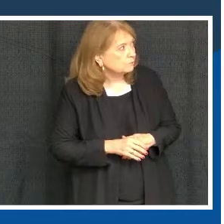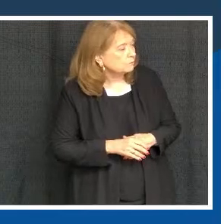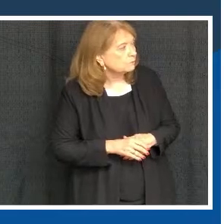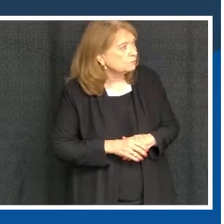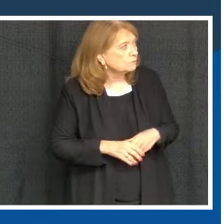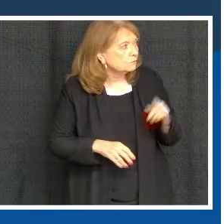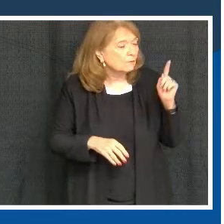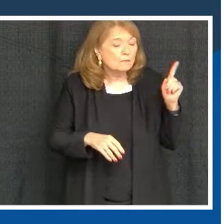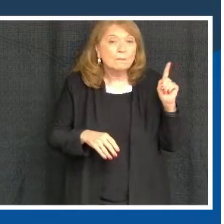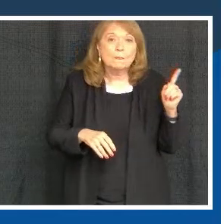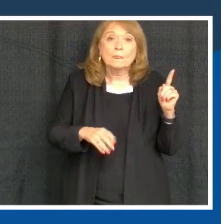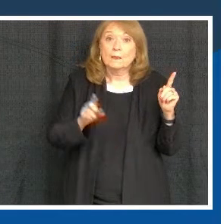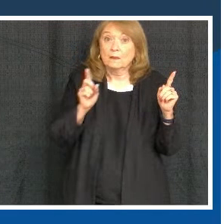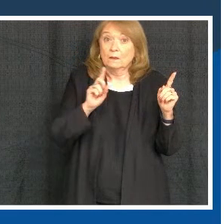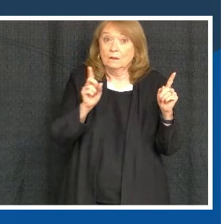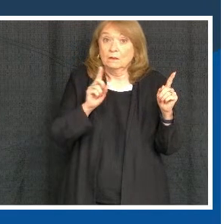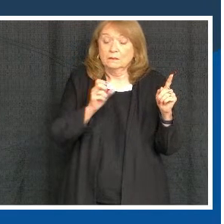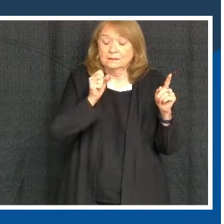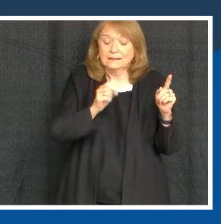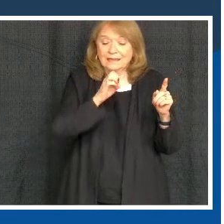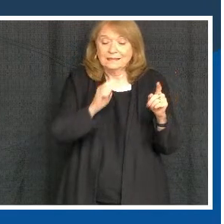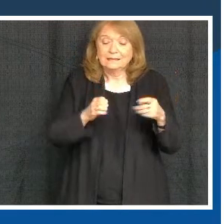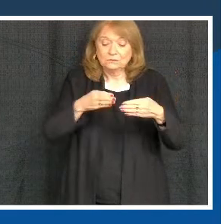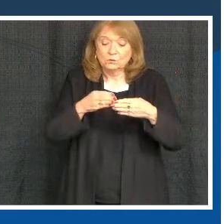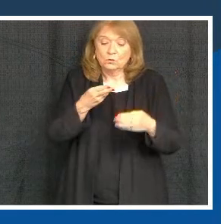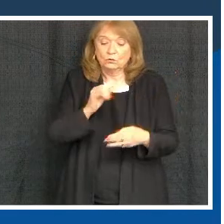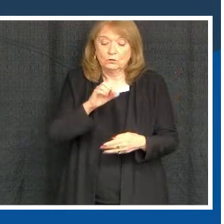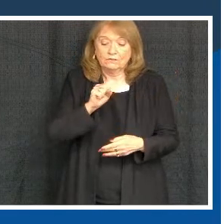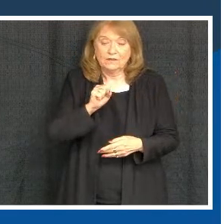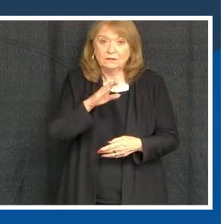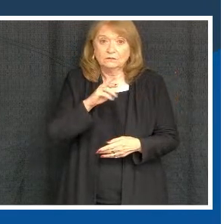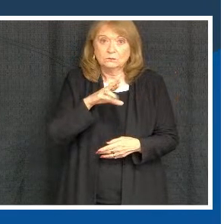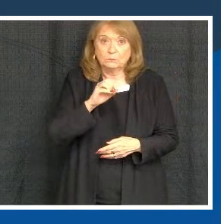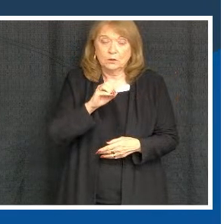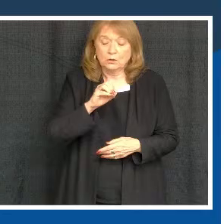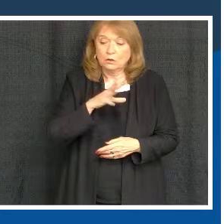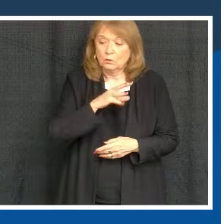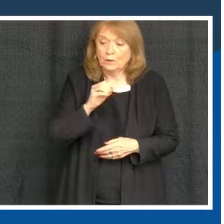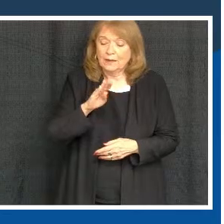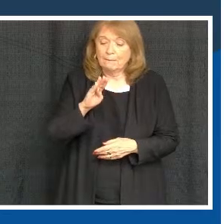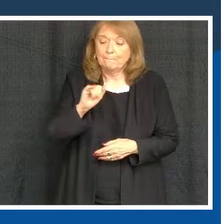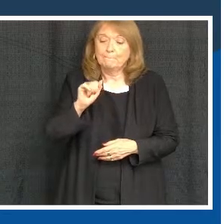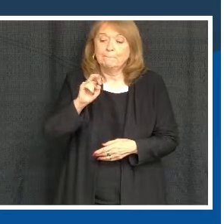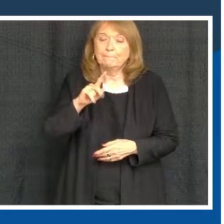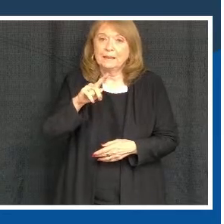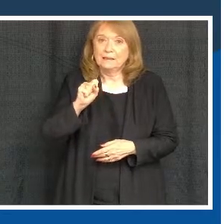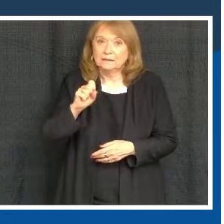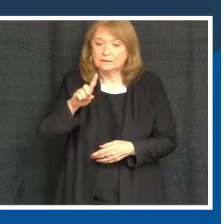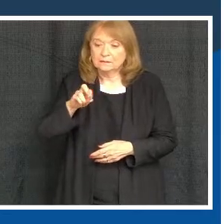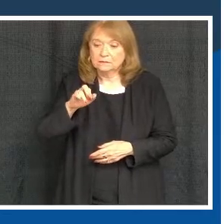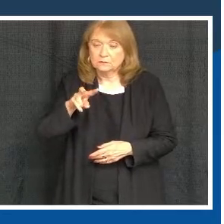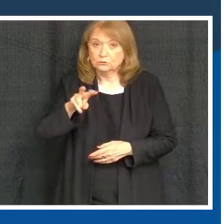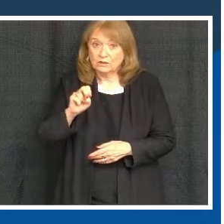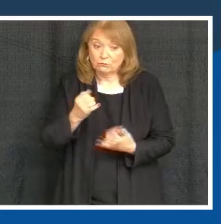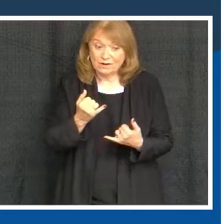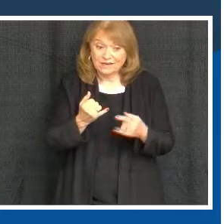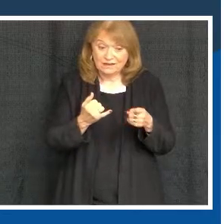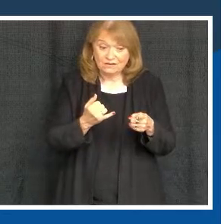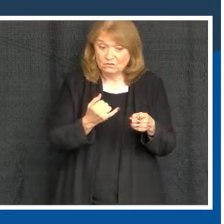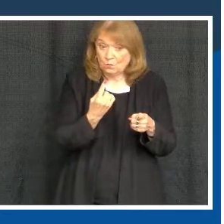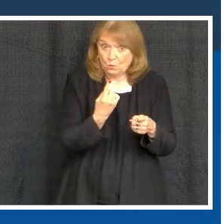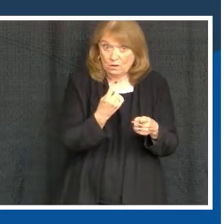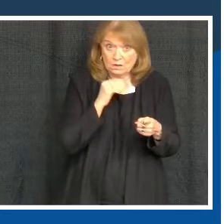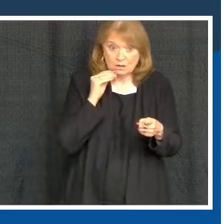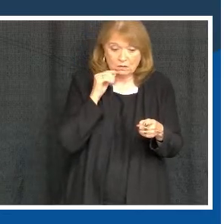The parcel is located at the southeast corner of Hillsborough Road and Binks Drive. It's a residential lot where a single family home was, and it was